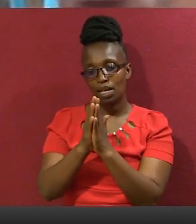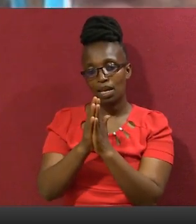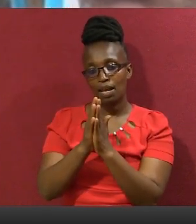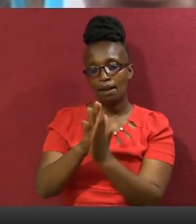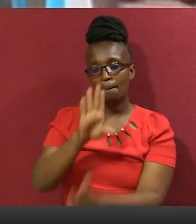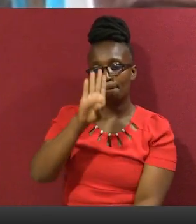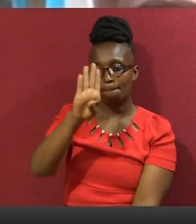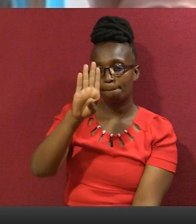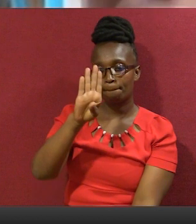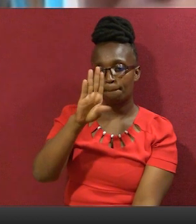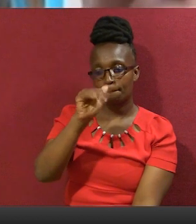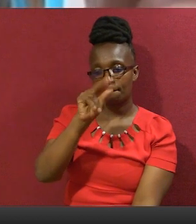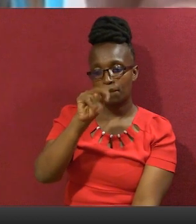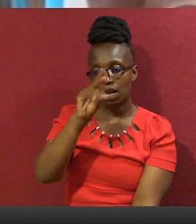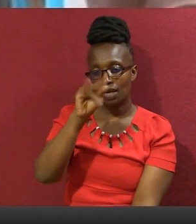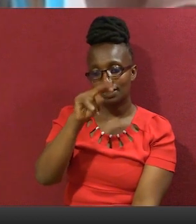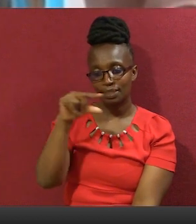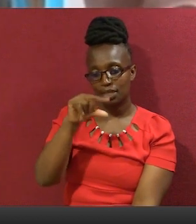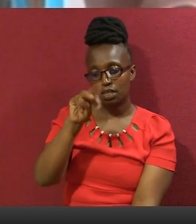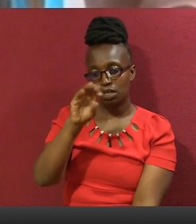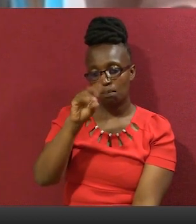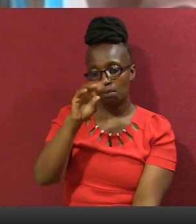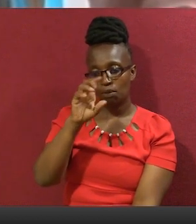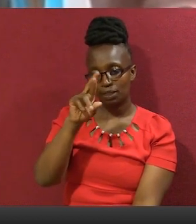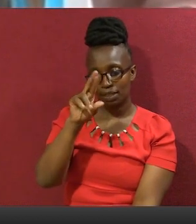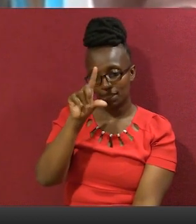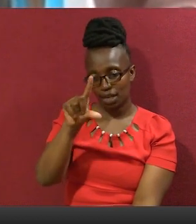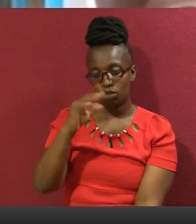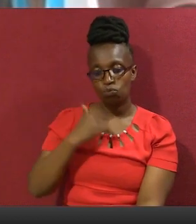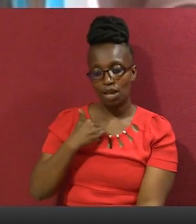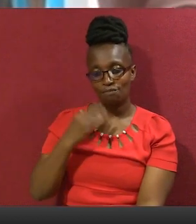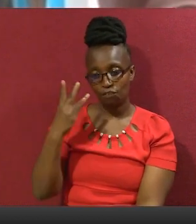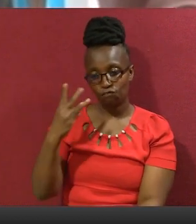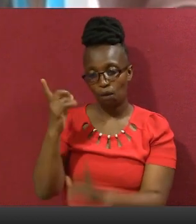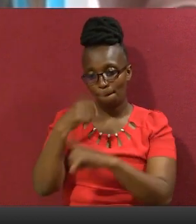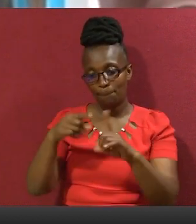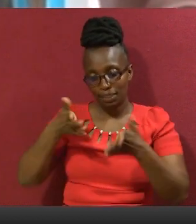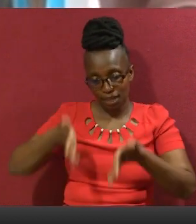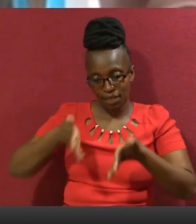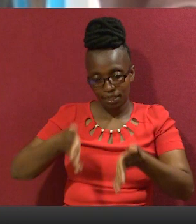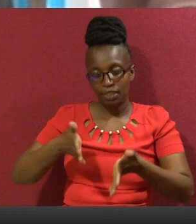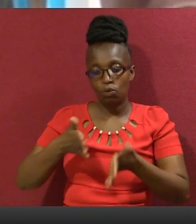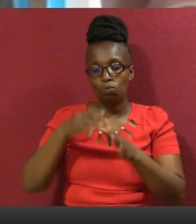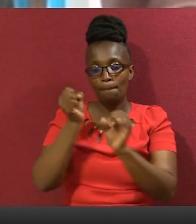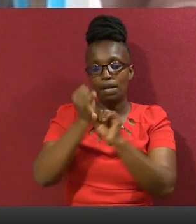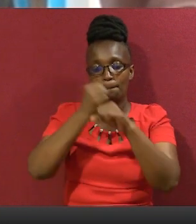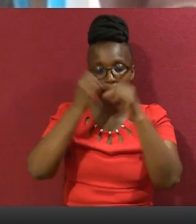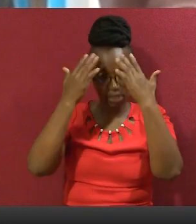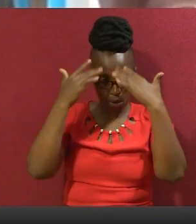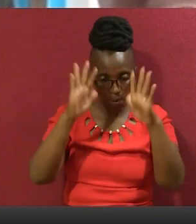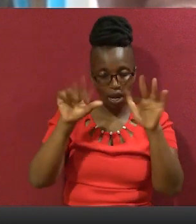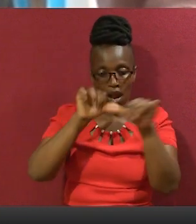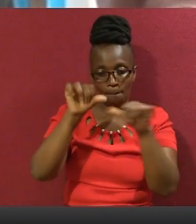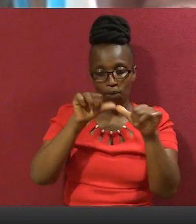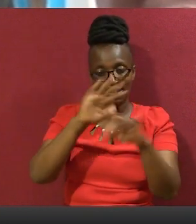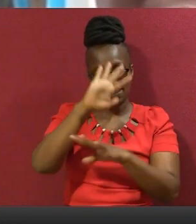there were four bands in the new funding model, there were four. But currently, we are being made aware of a